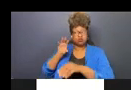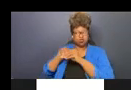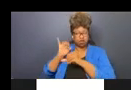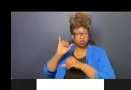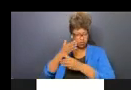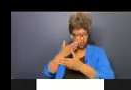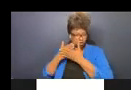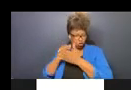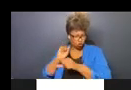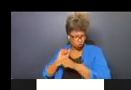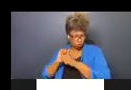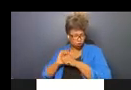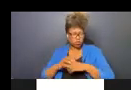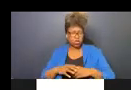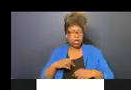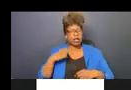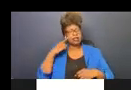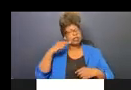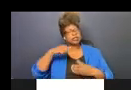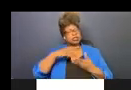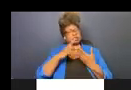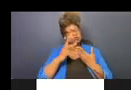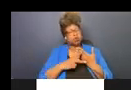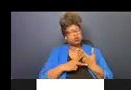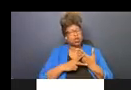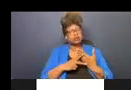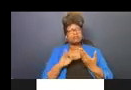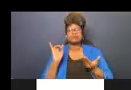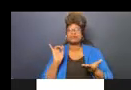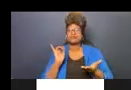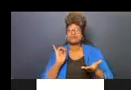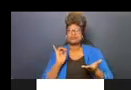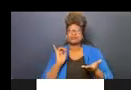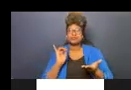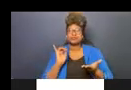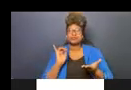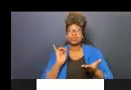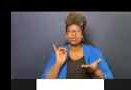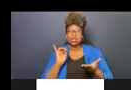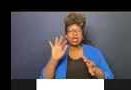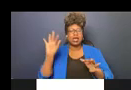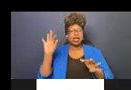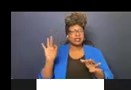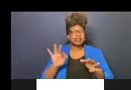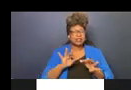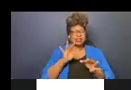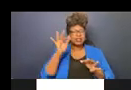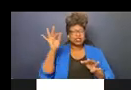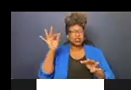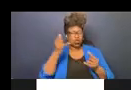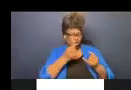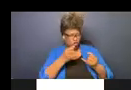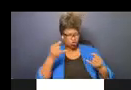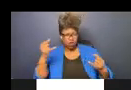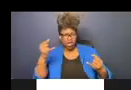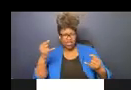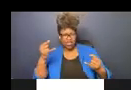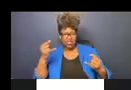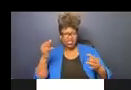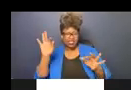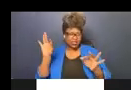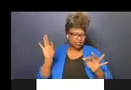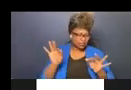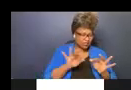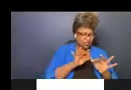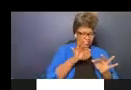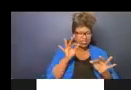work. And I think this program is a lot like needle and thread, tying initiatives and stakeholders at various